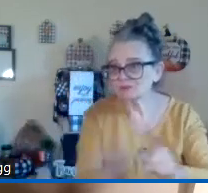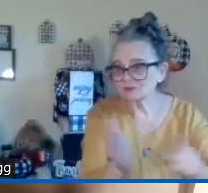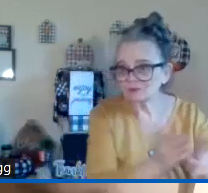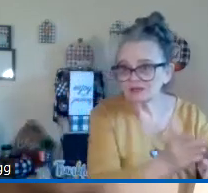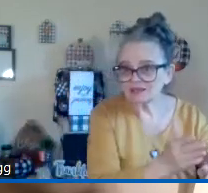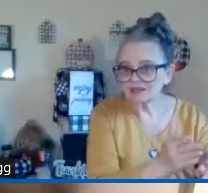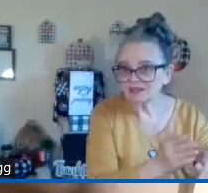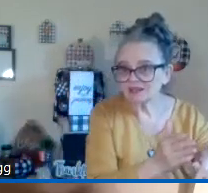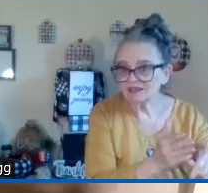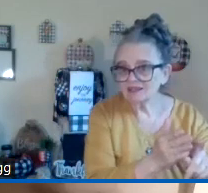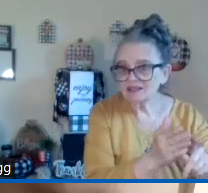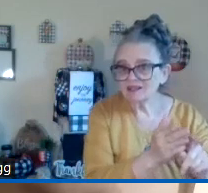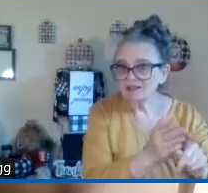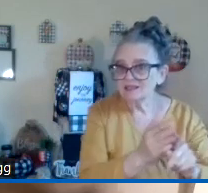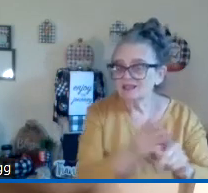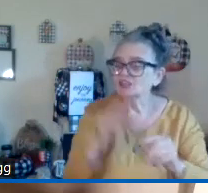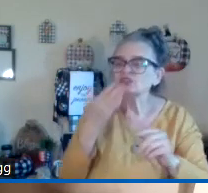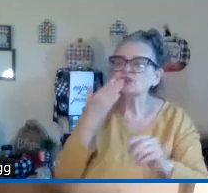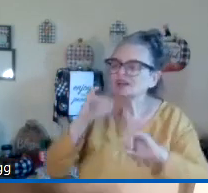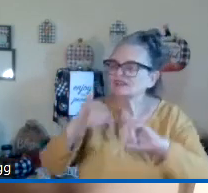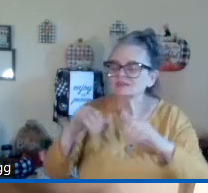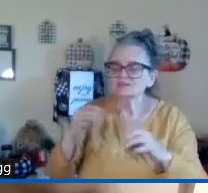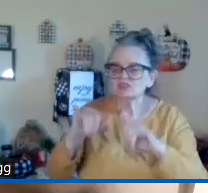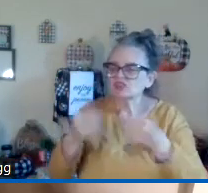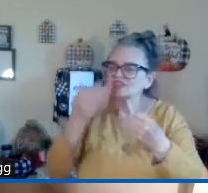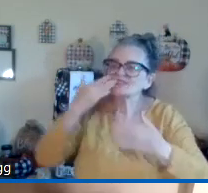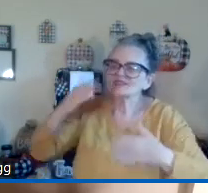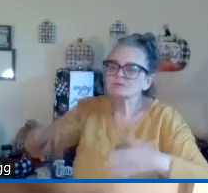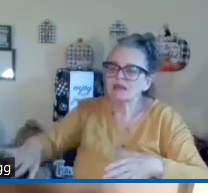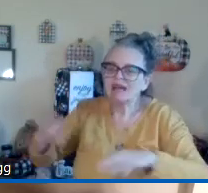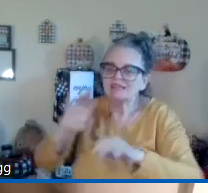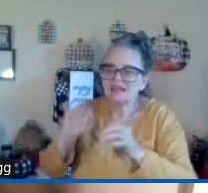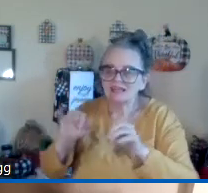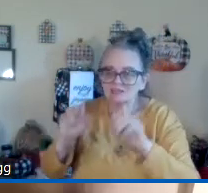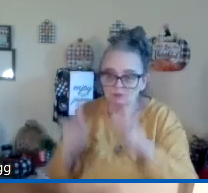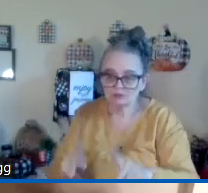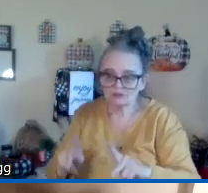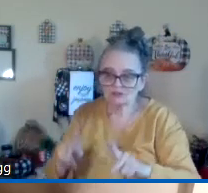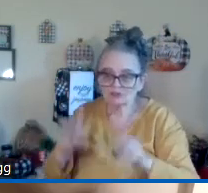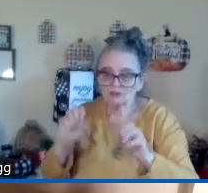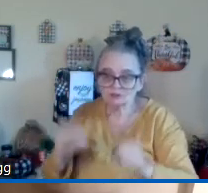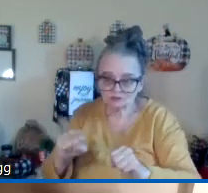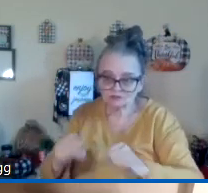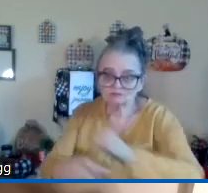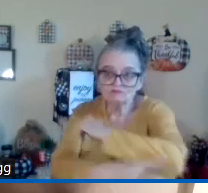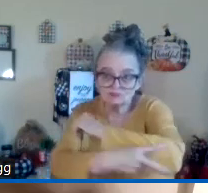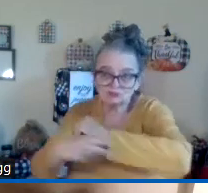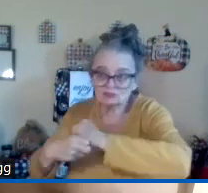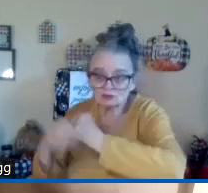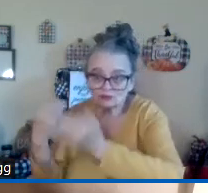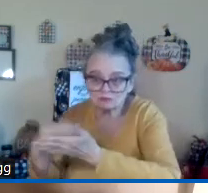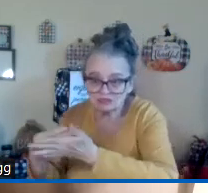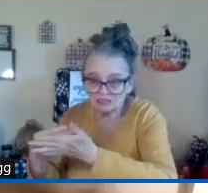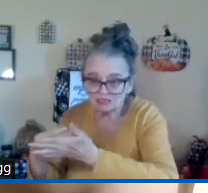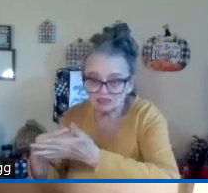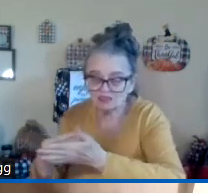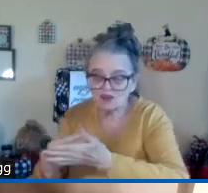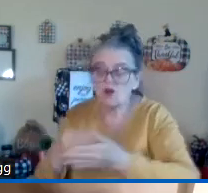sin when you do that. So we need to let our children know that they need to